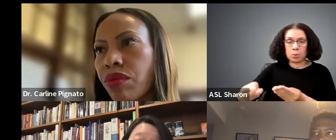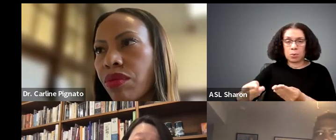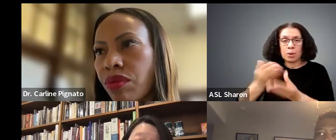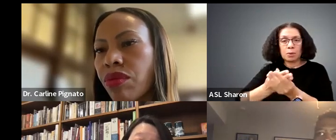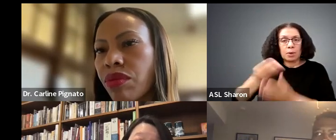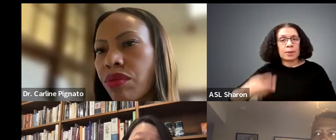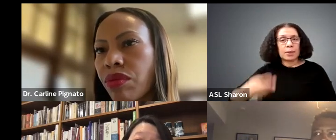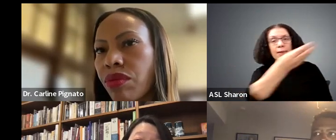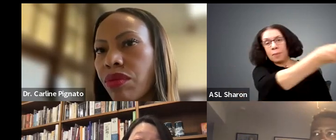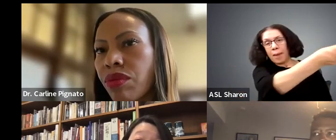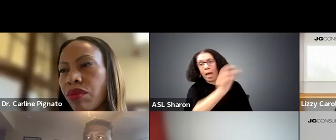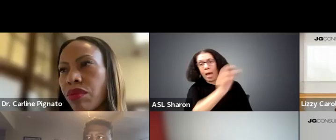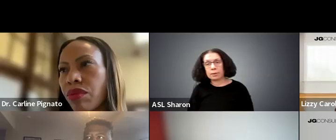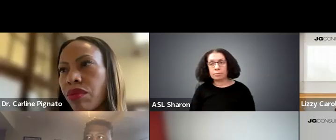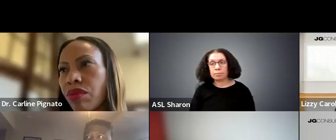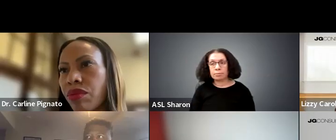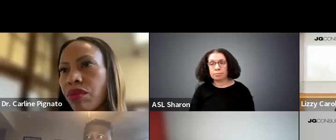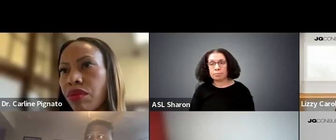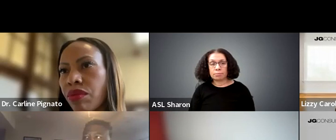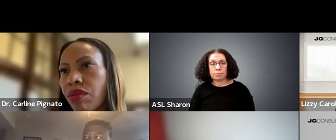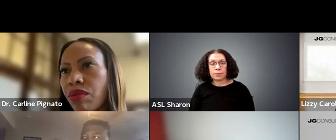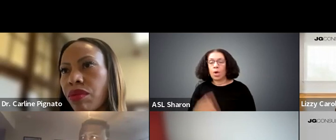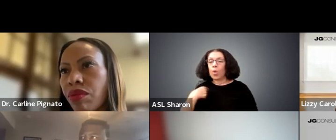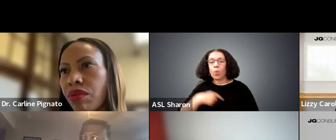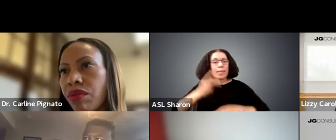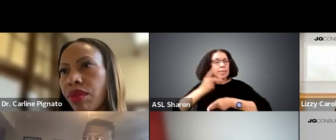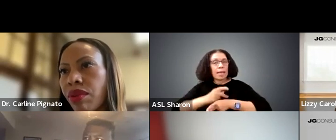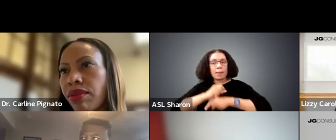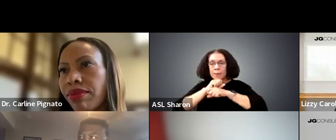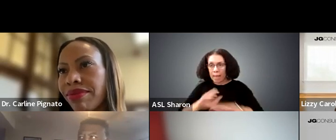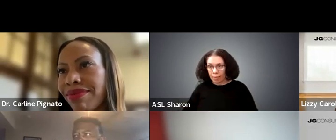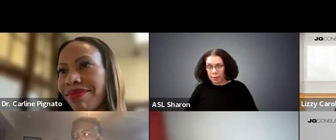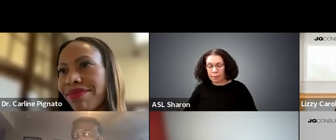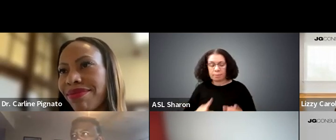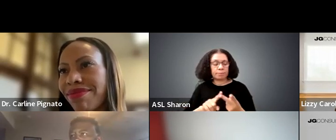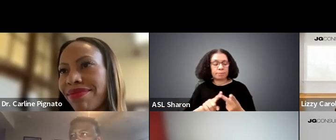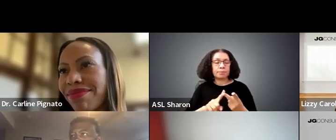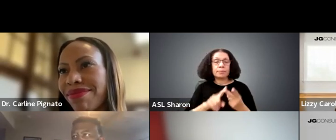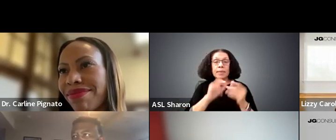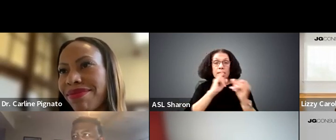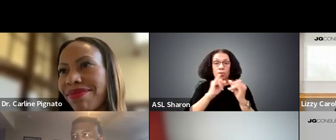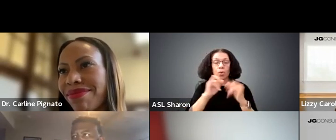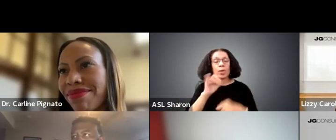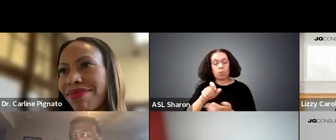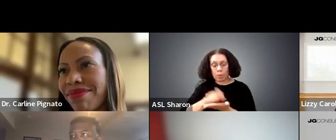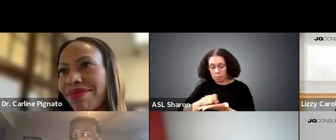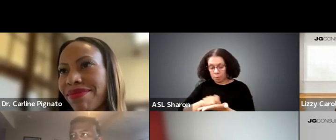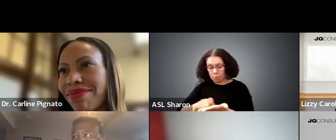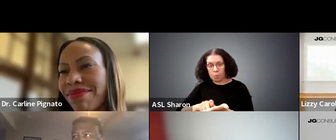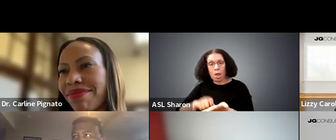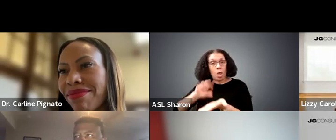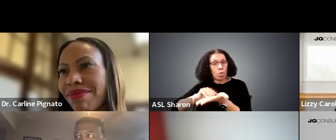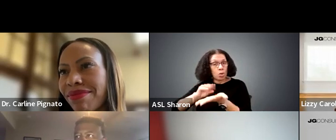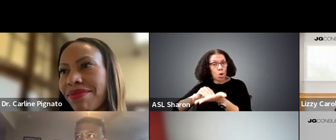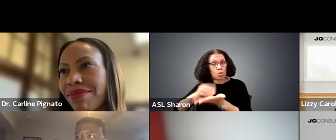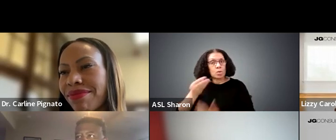material to the consultant. So we kept nothing. When we did interviews, if we took notes, we gave the notes back.